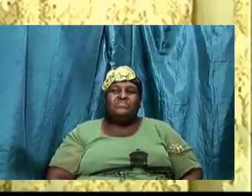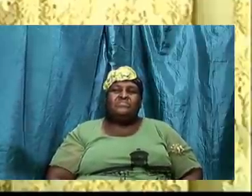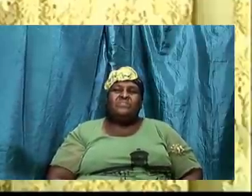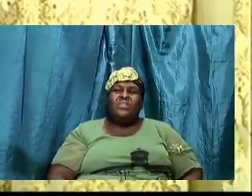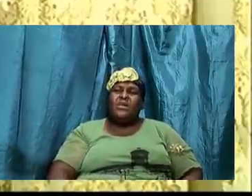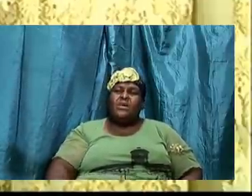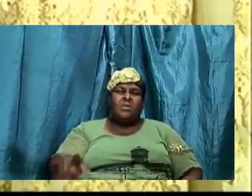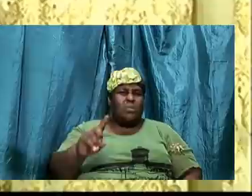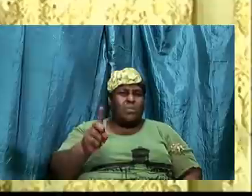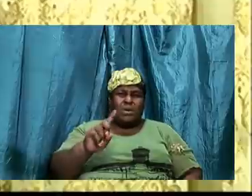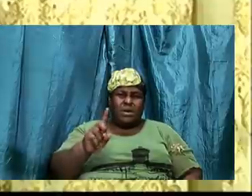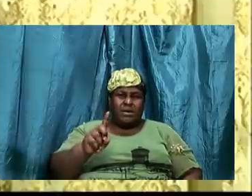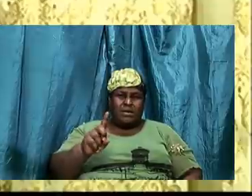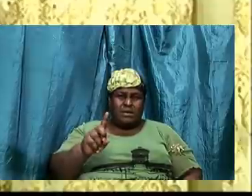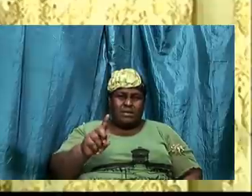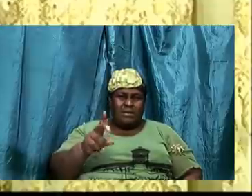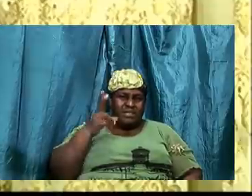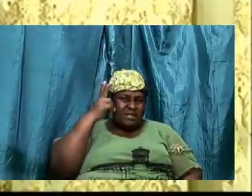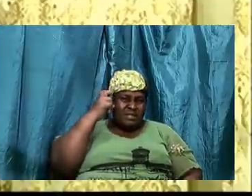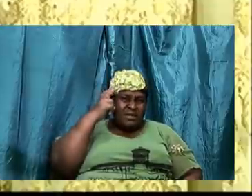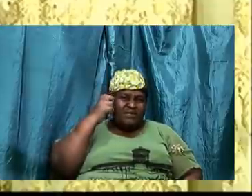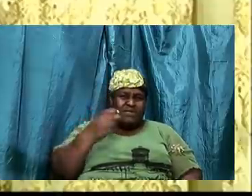Where did this enemy come from?